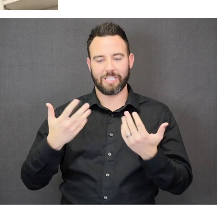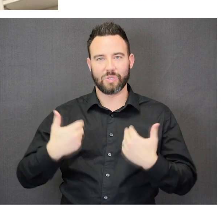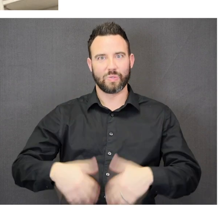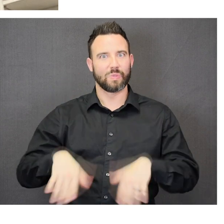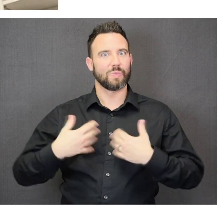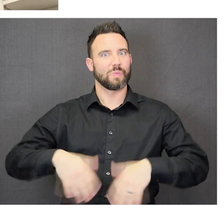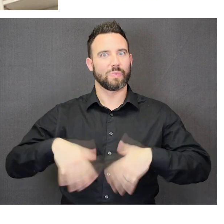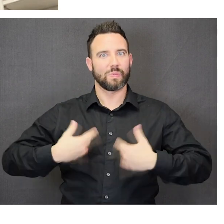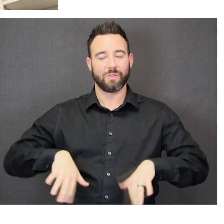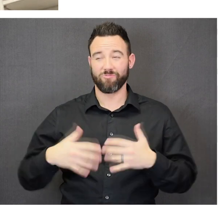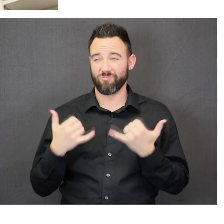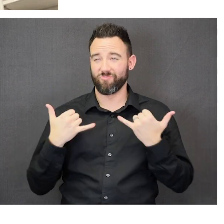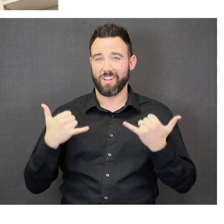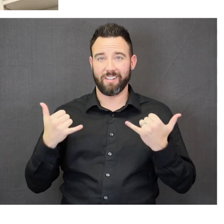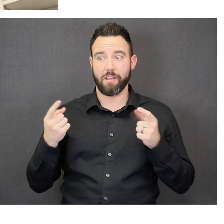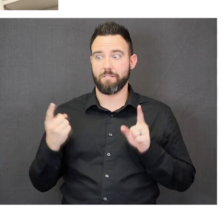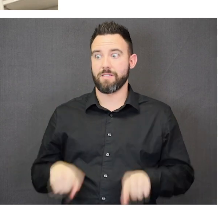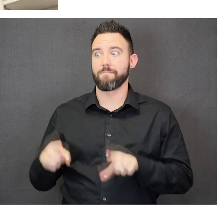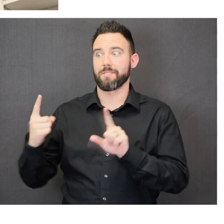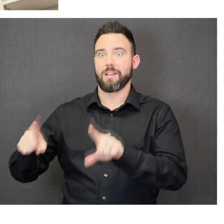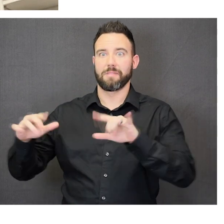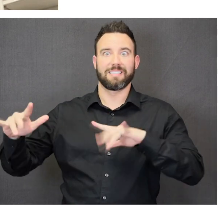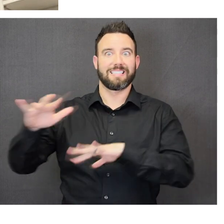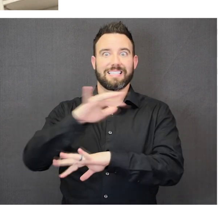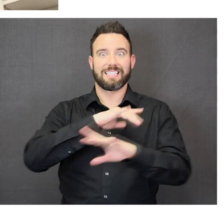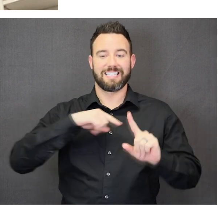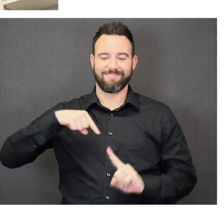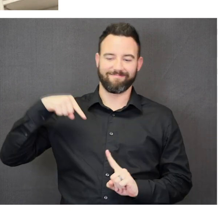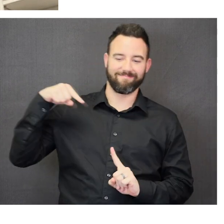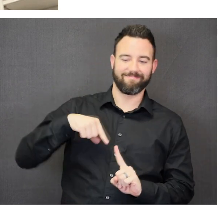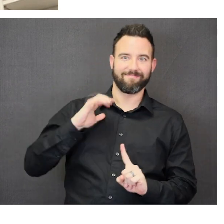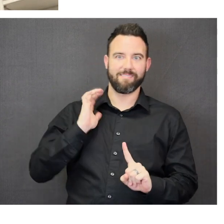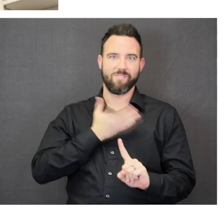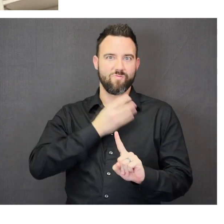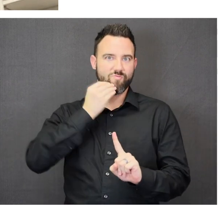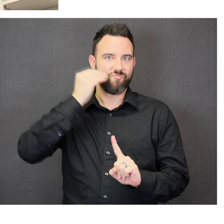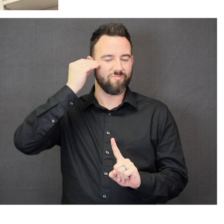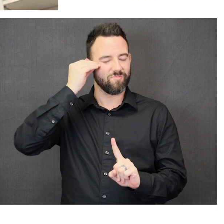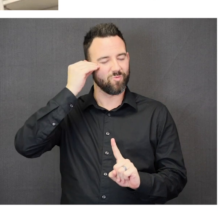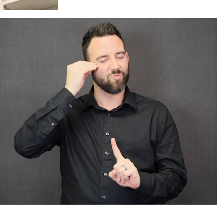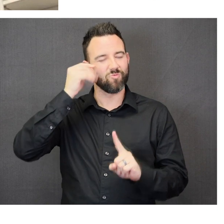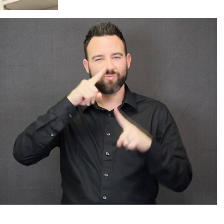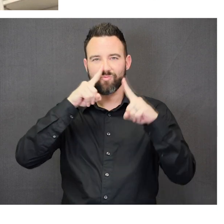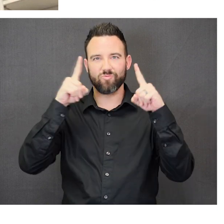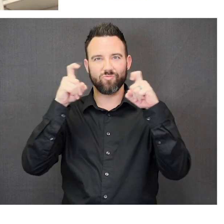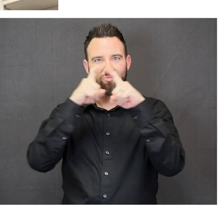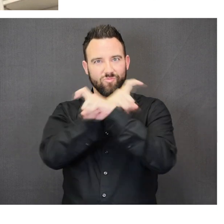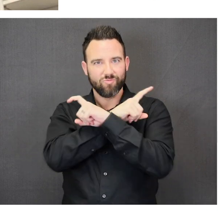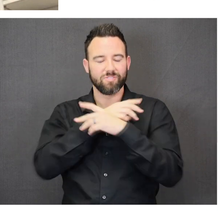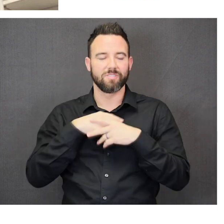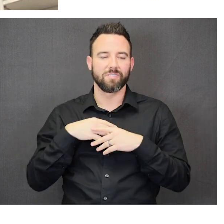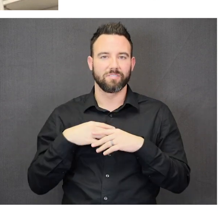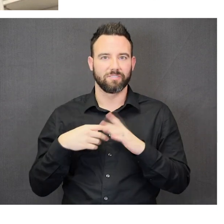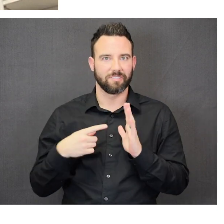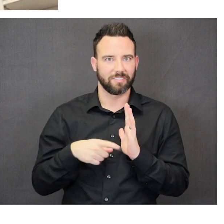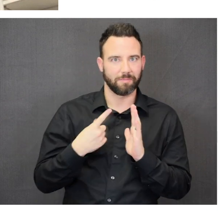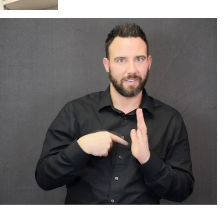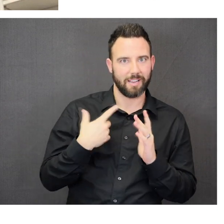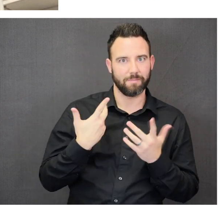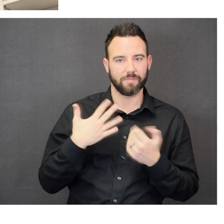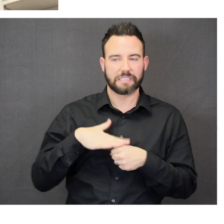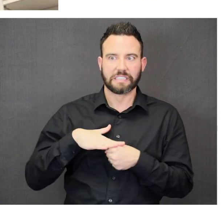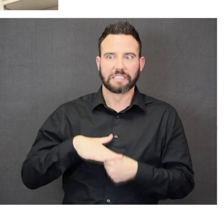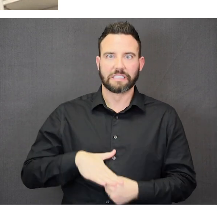lot happening right now in our homes. Sometimes things are a bit stressful.